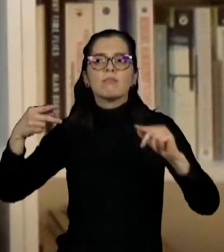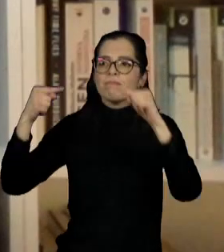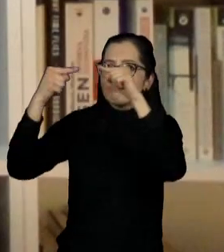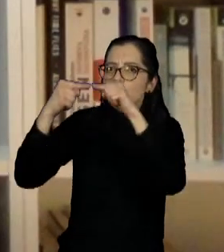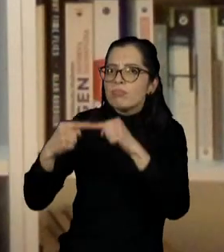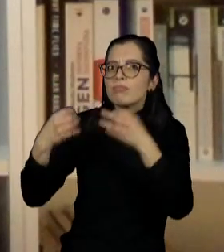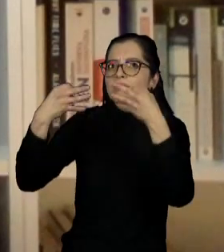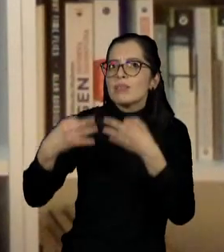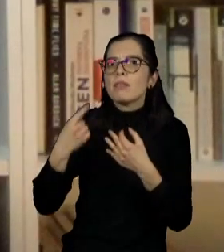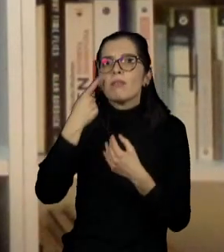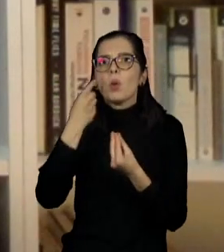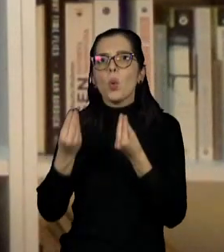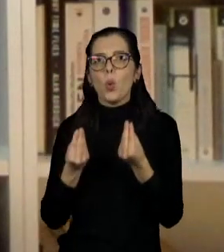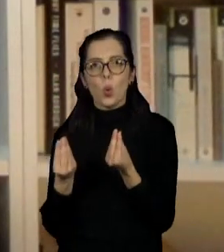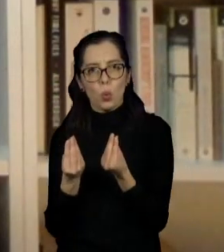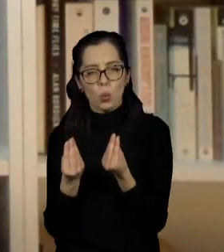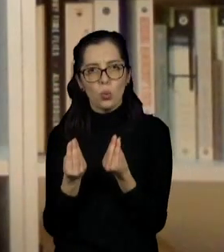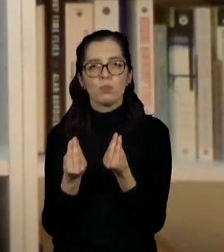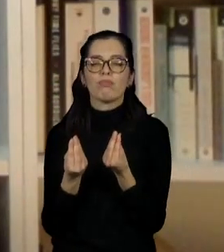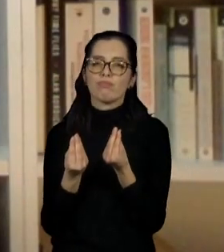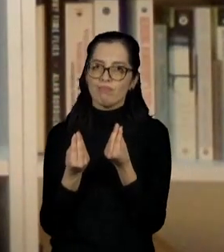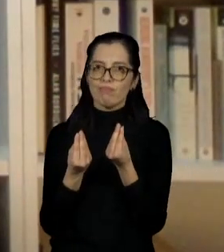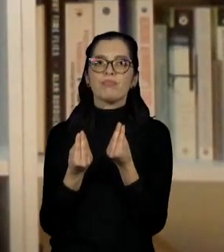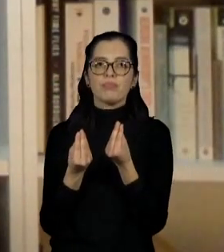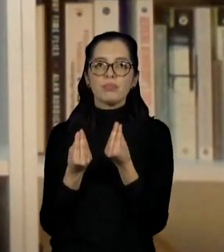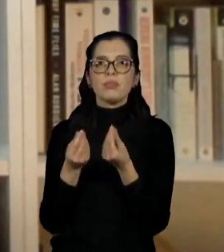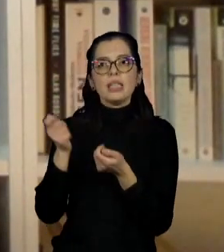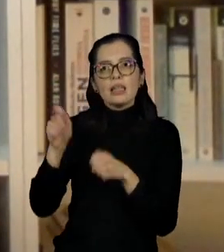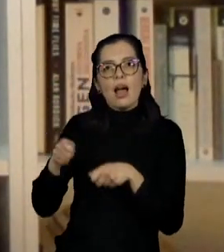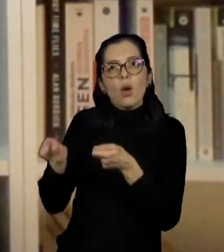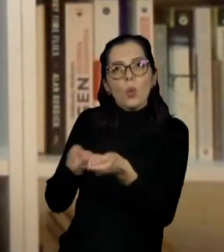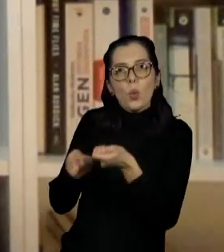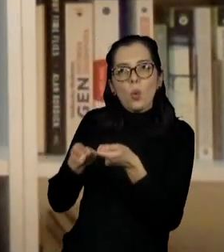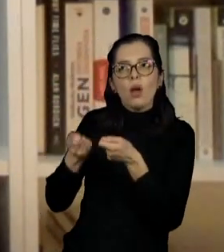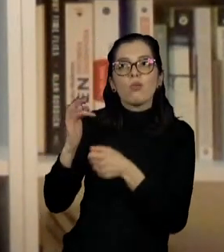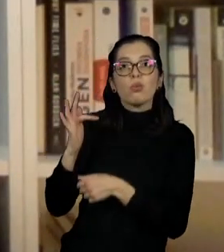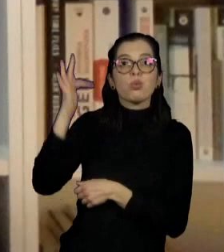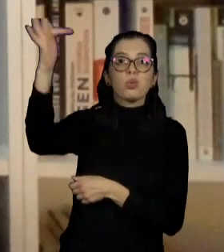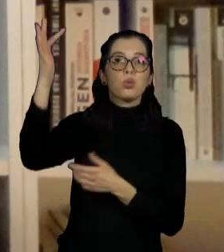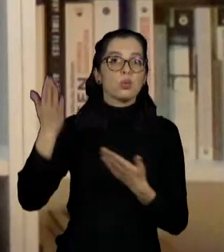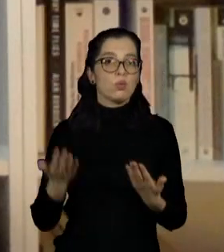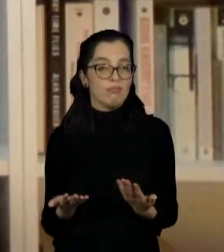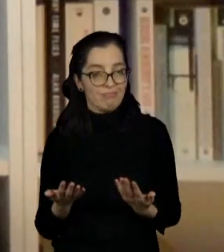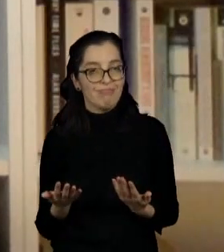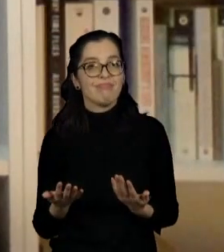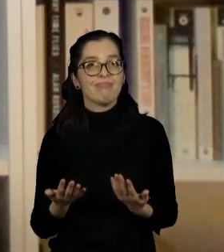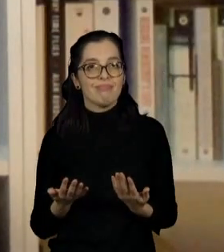appropriately do genetic testing and be regulated in the future.